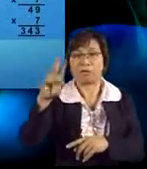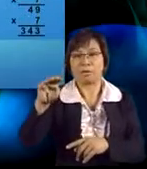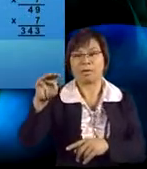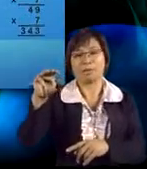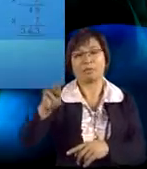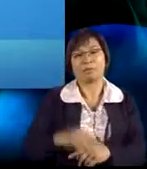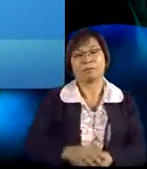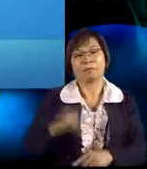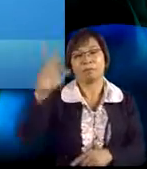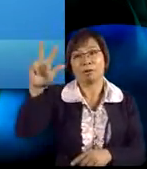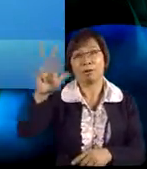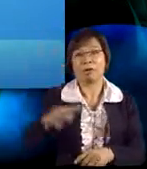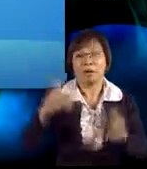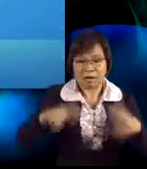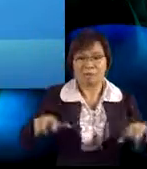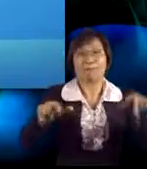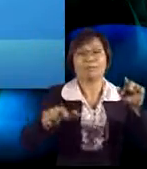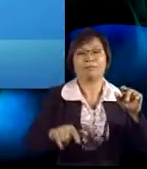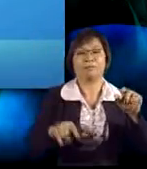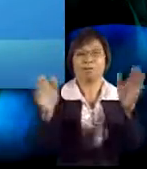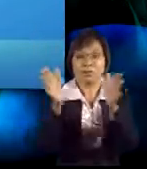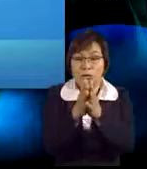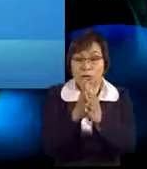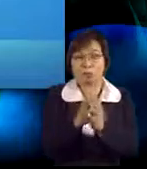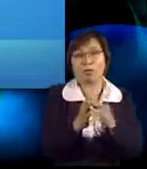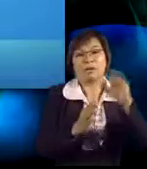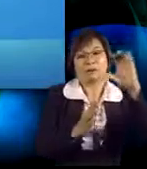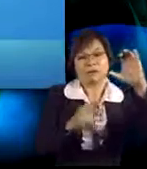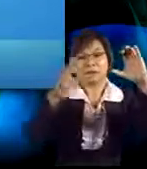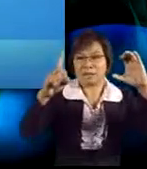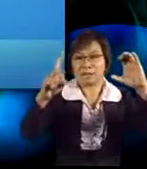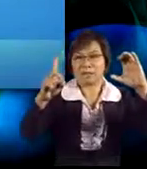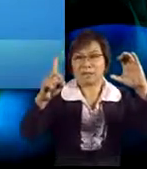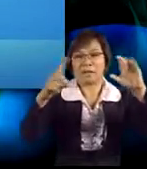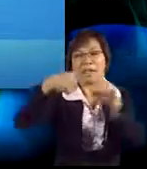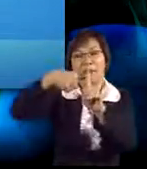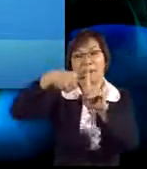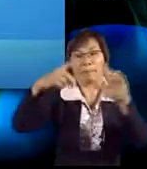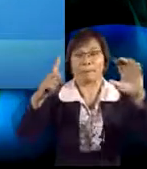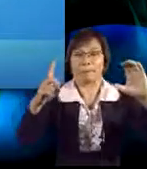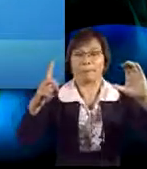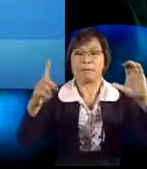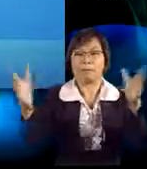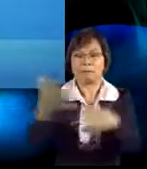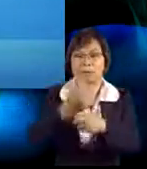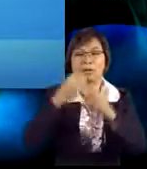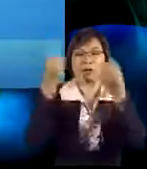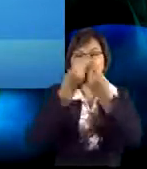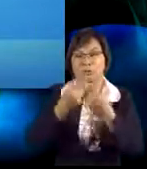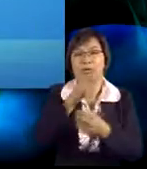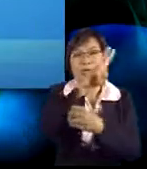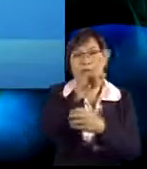cube. Let's add up for the total volume of cube C and the volume of cube D to get the total